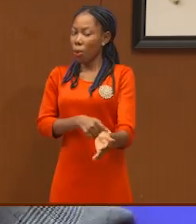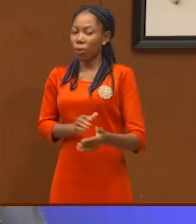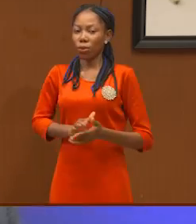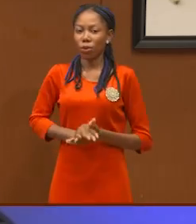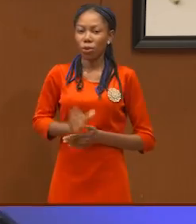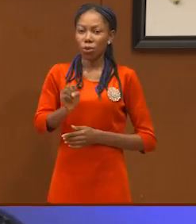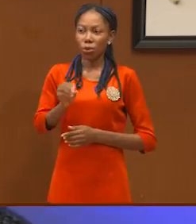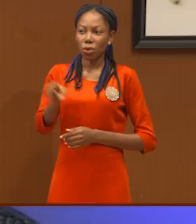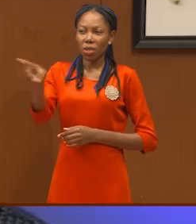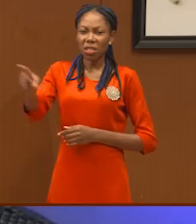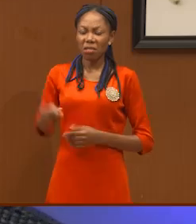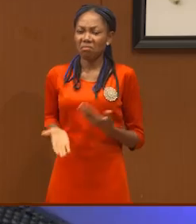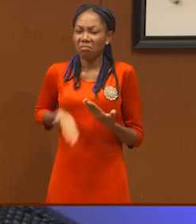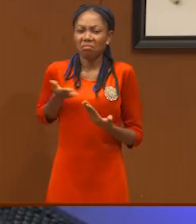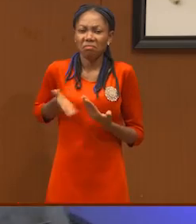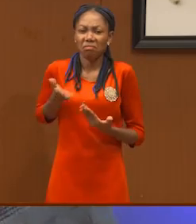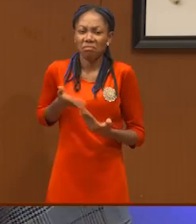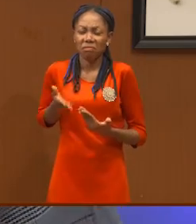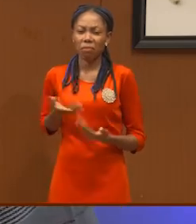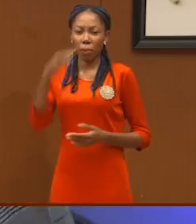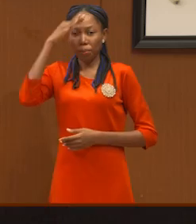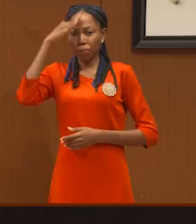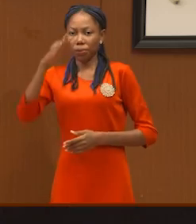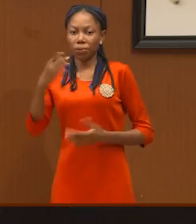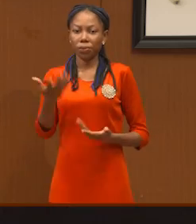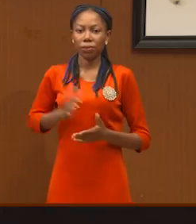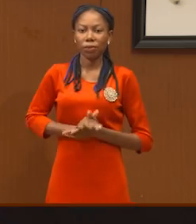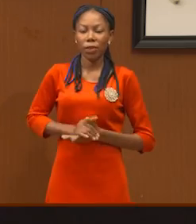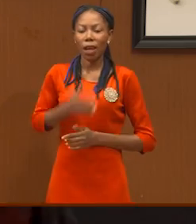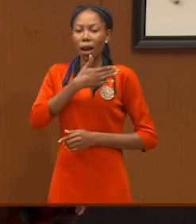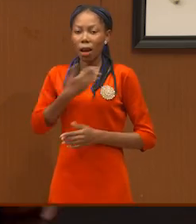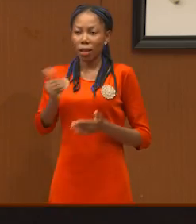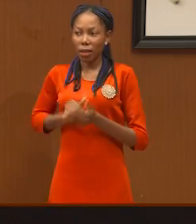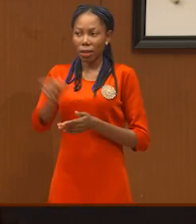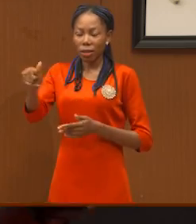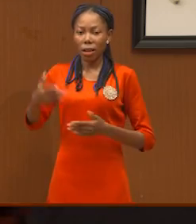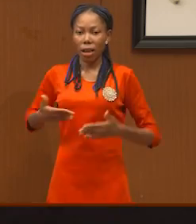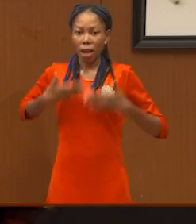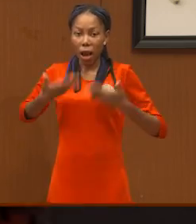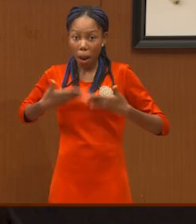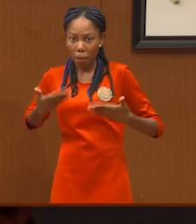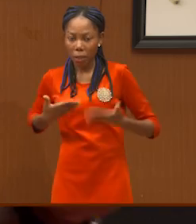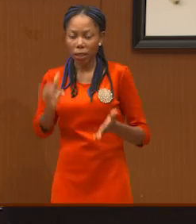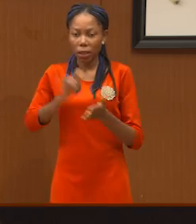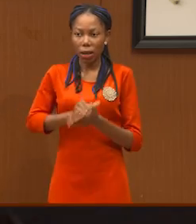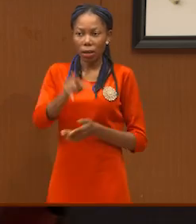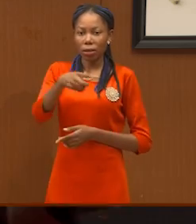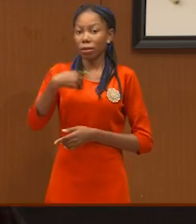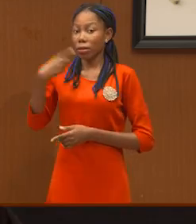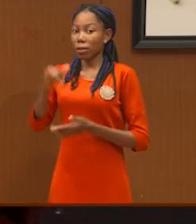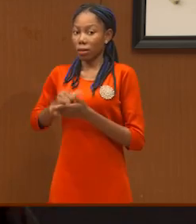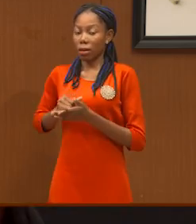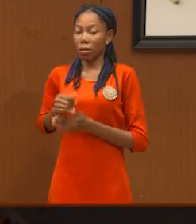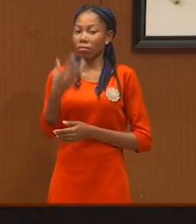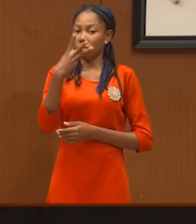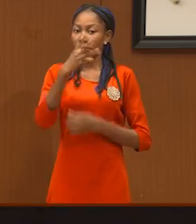I've always been a very successful man, he knows. And I'm happy he said some 3 years back, my